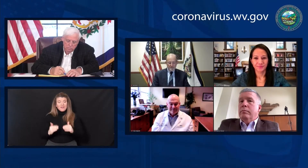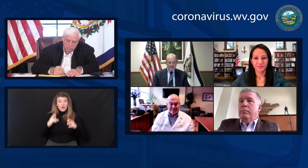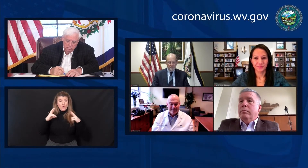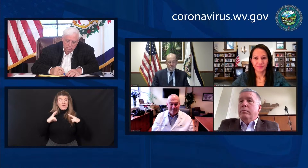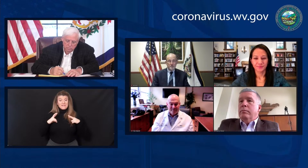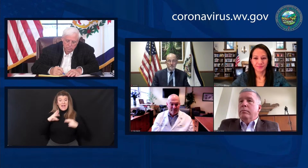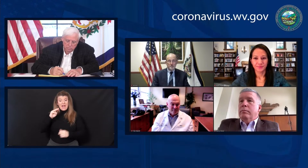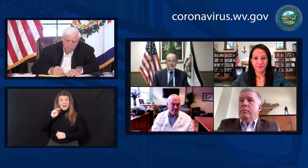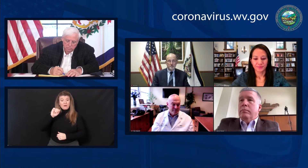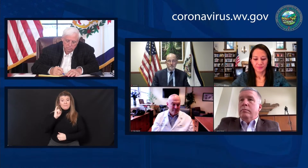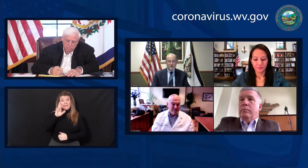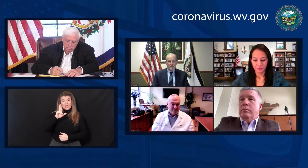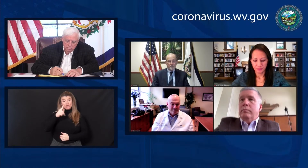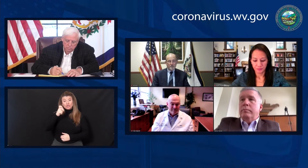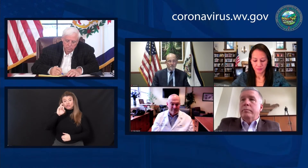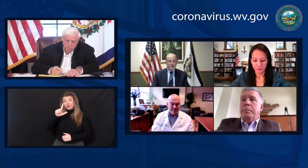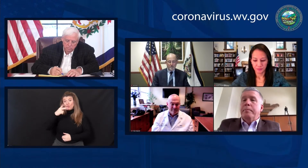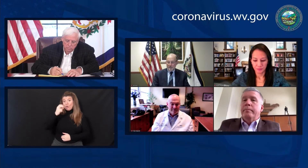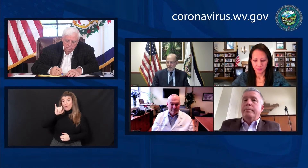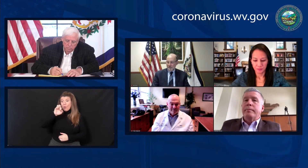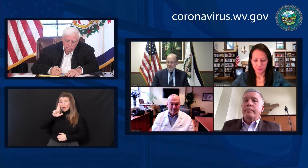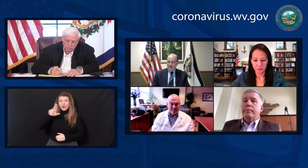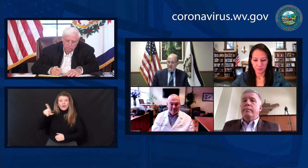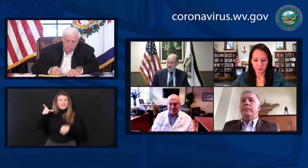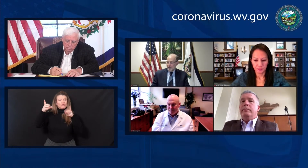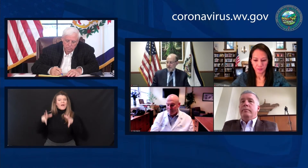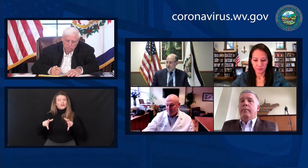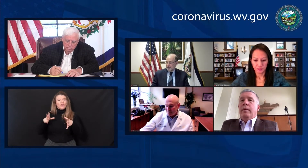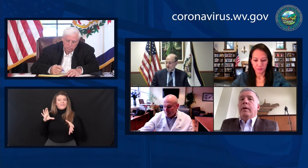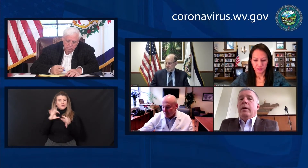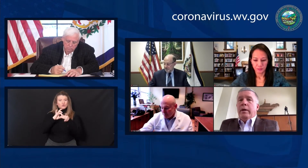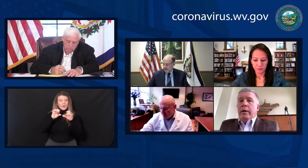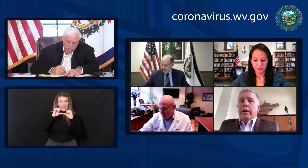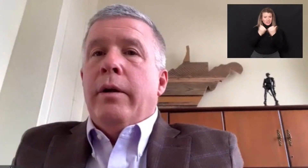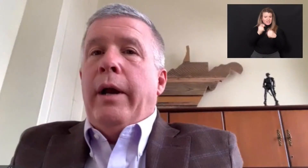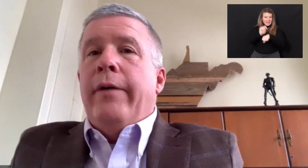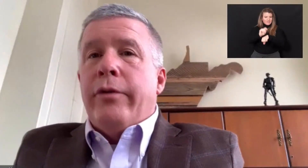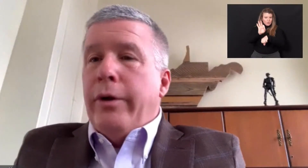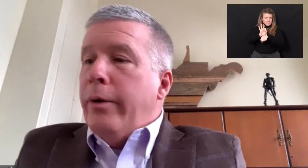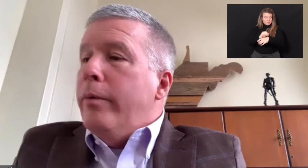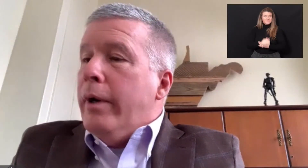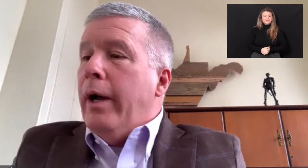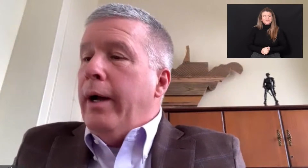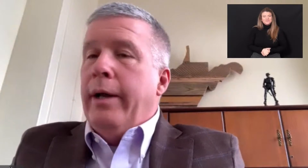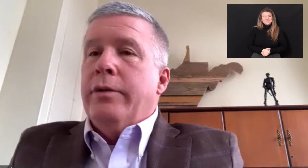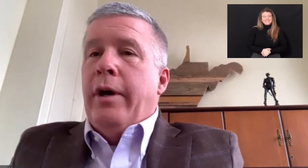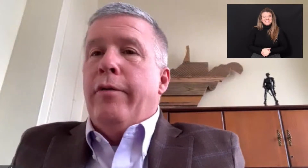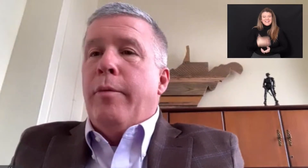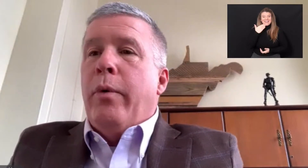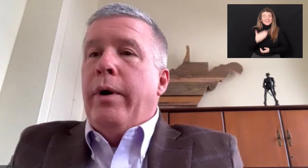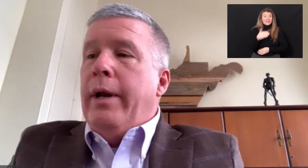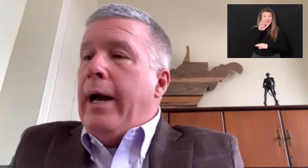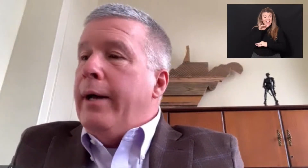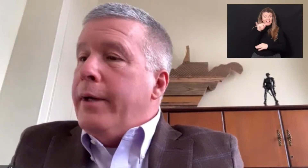Major General Jim Hoyer, the Director of the Joint Interagency Task Force. Good